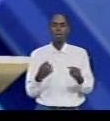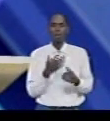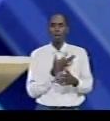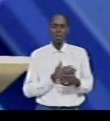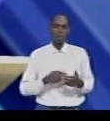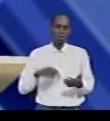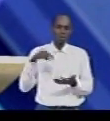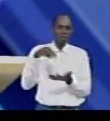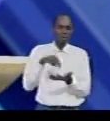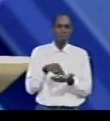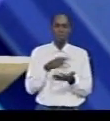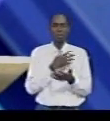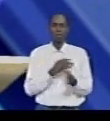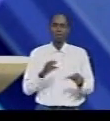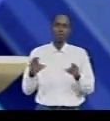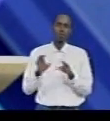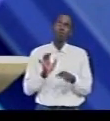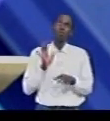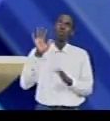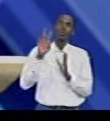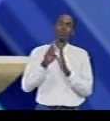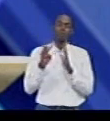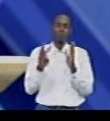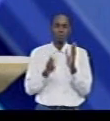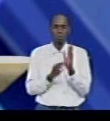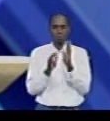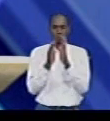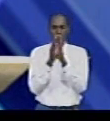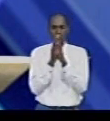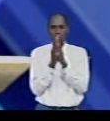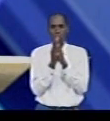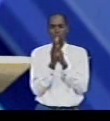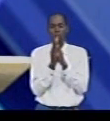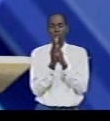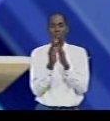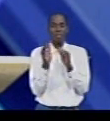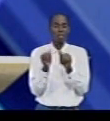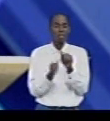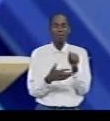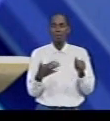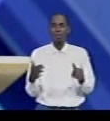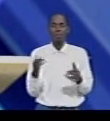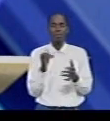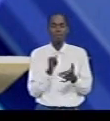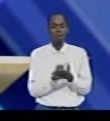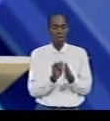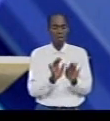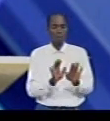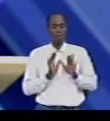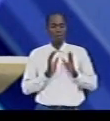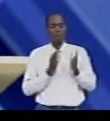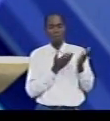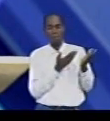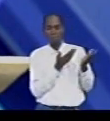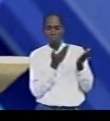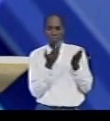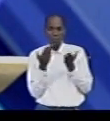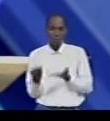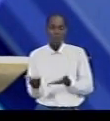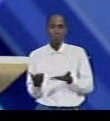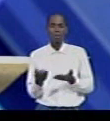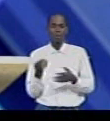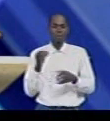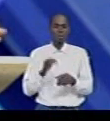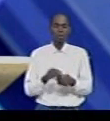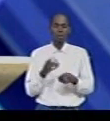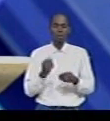and do his will. Everything that fear causes and creates in the lives